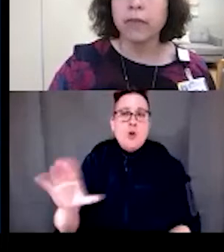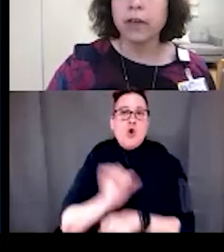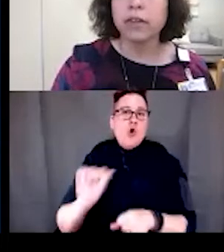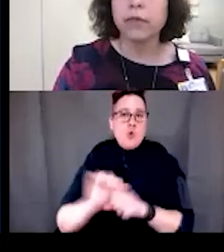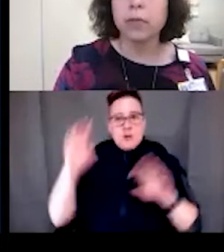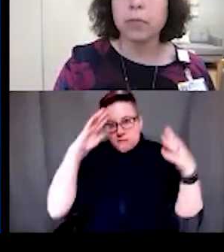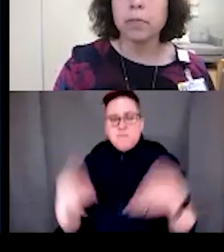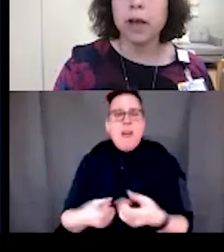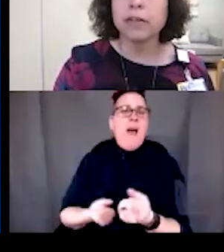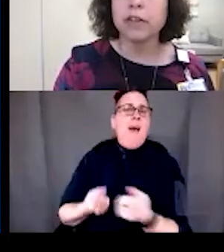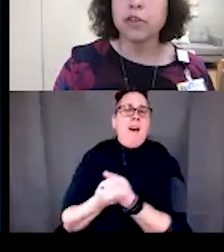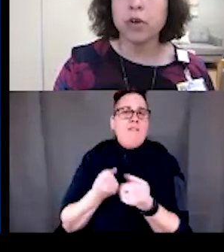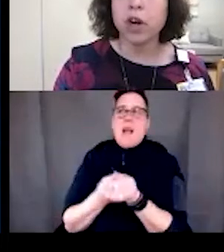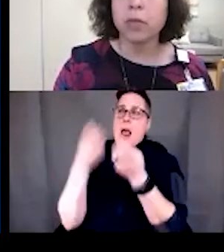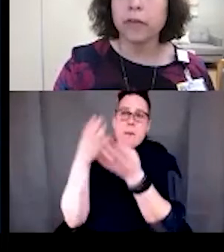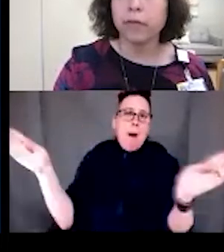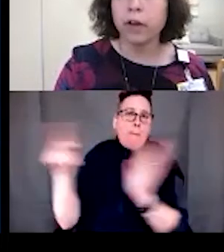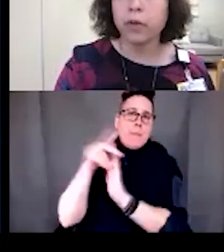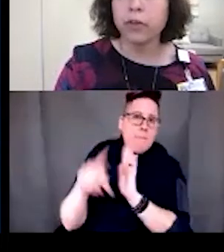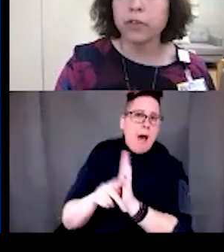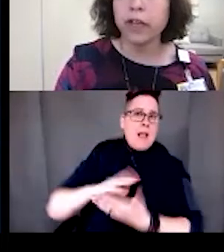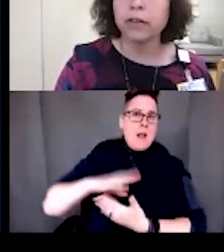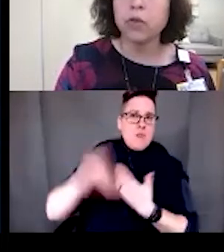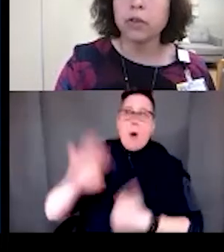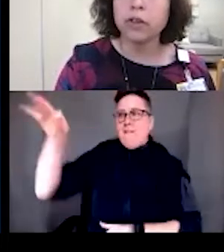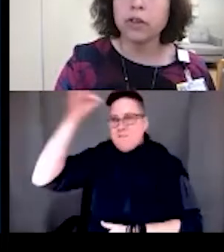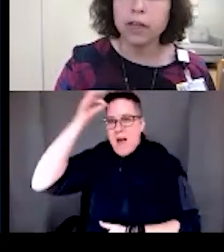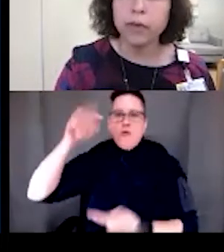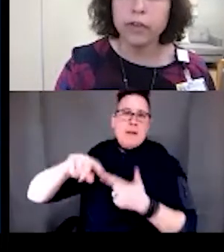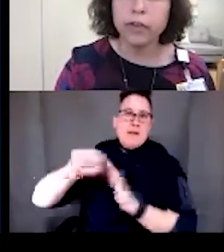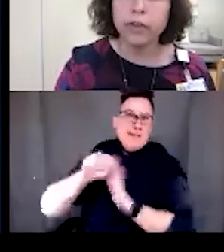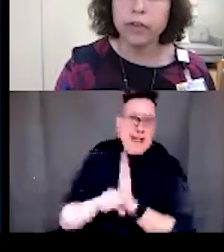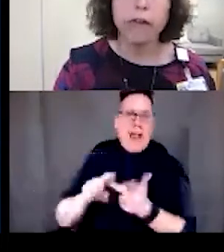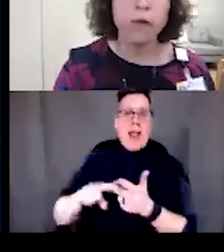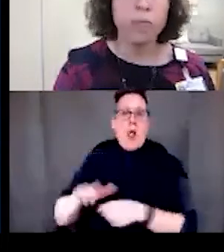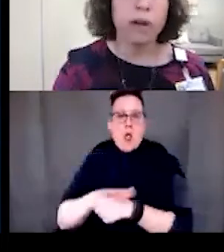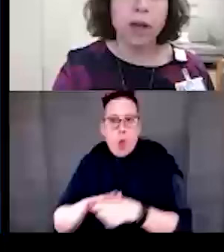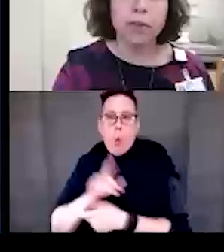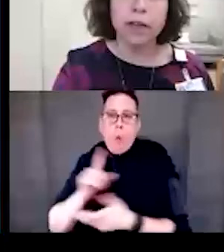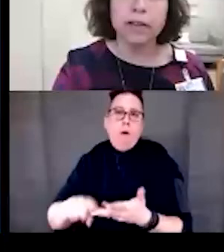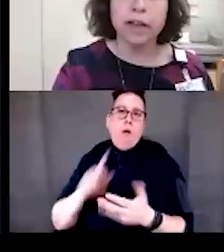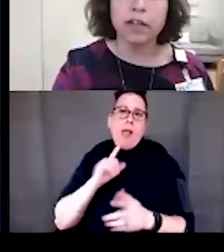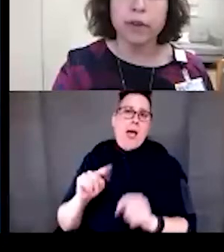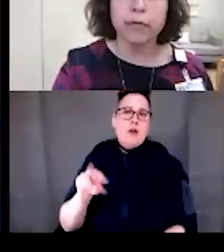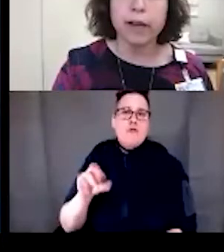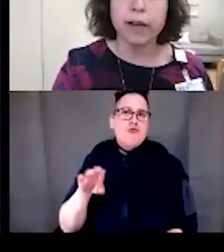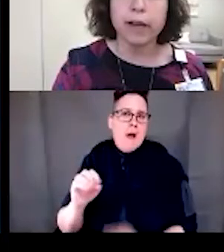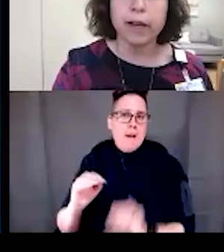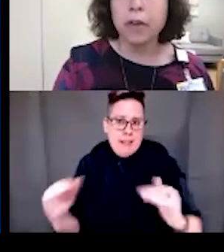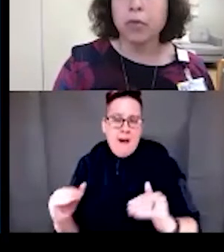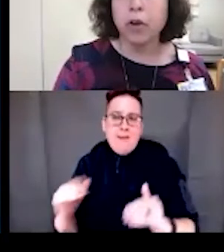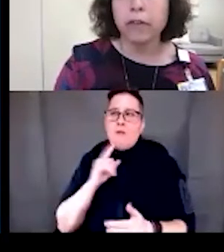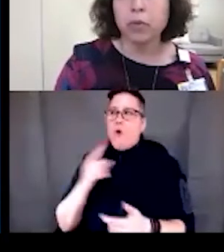on advocacy for public policies and programs at the federal, state, local, and tribal levels that incorporate up-to-date scientific